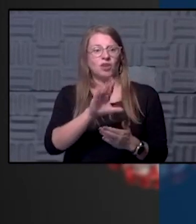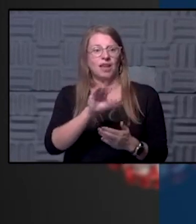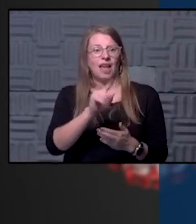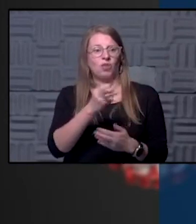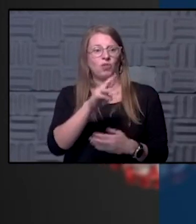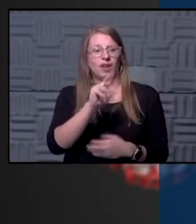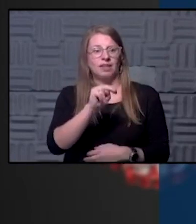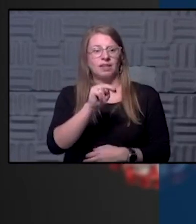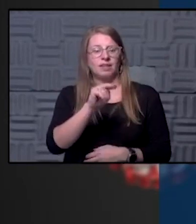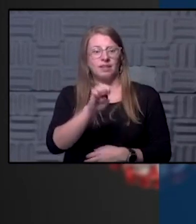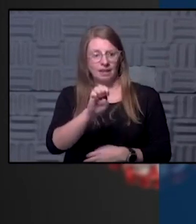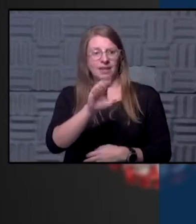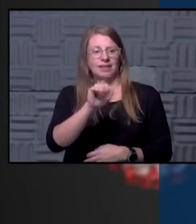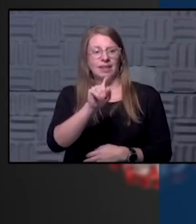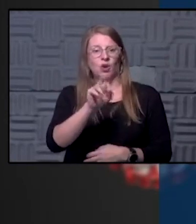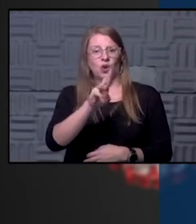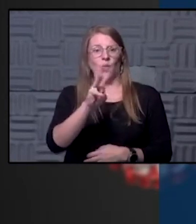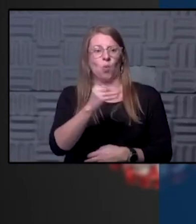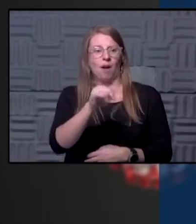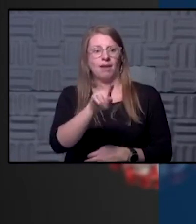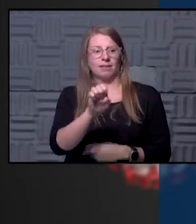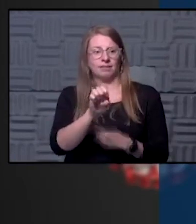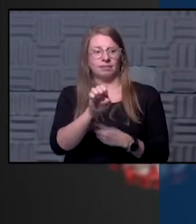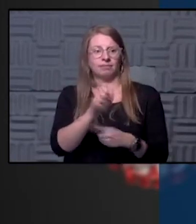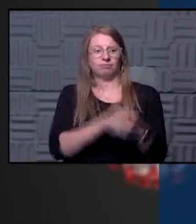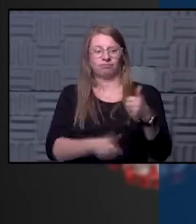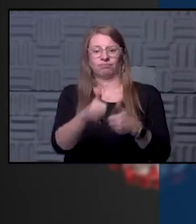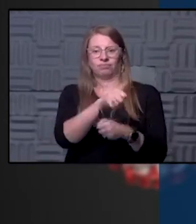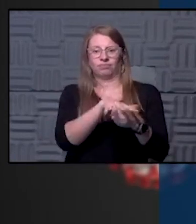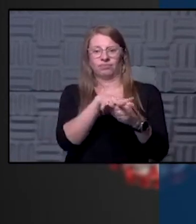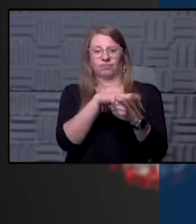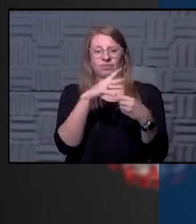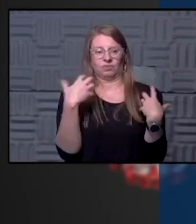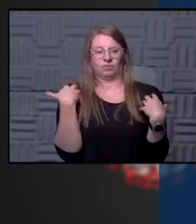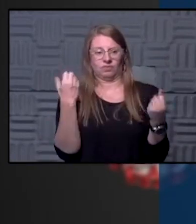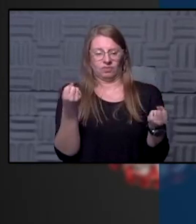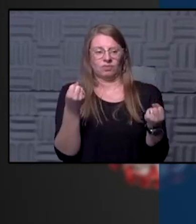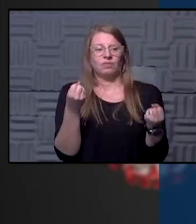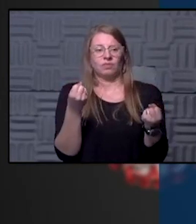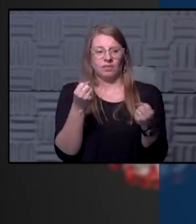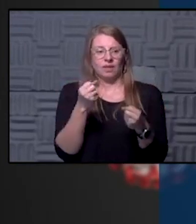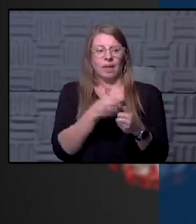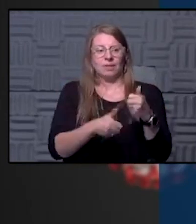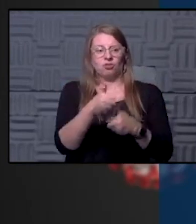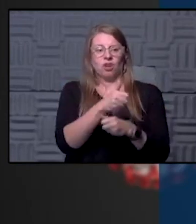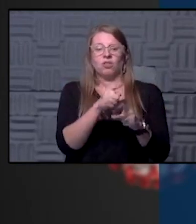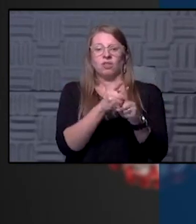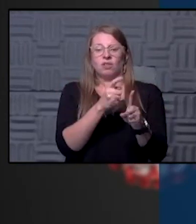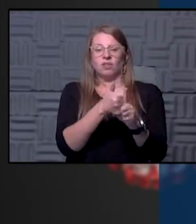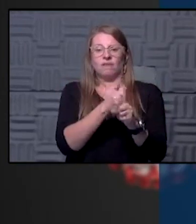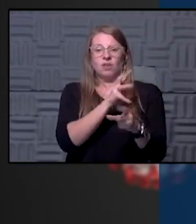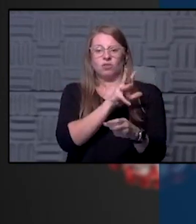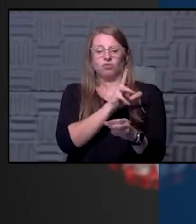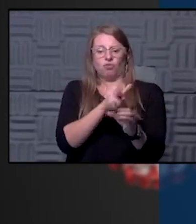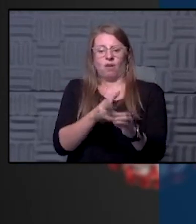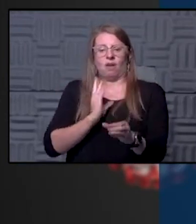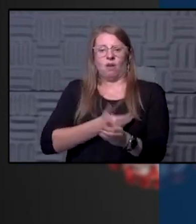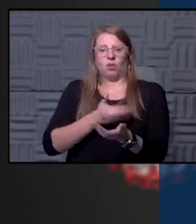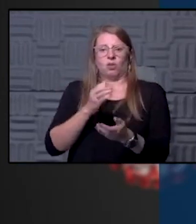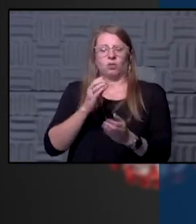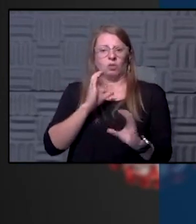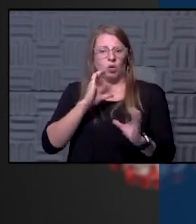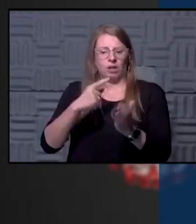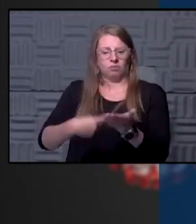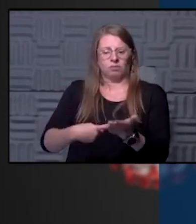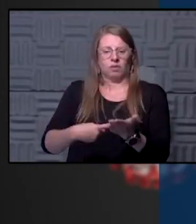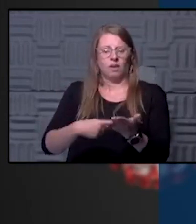and she's the Regional Health Administrator for the Department of Health and Human Services. She's going to be joining our conversation to talk about how we stay safe this